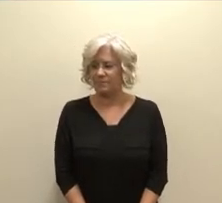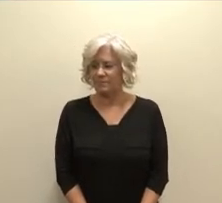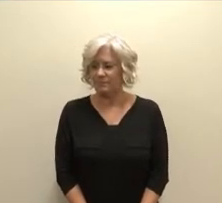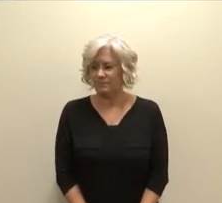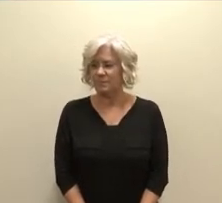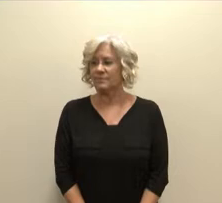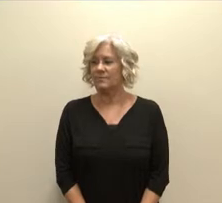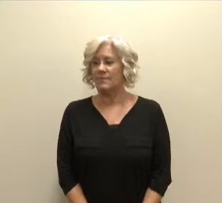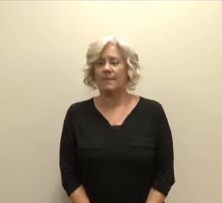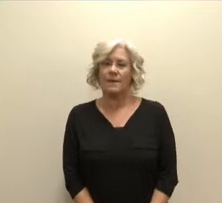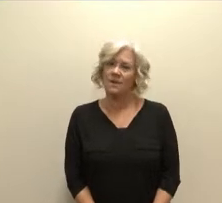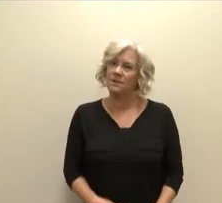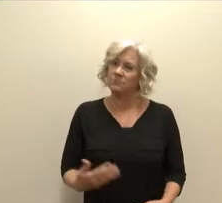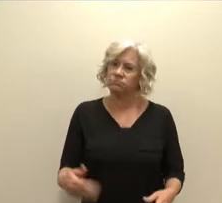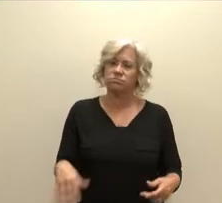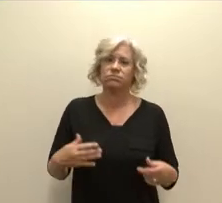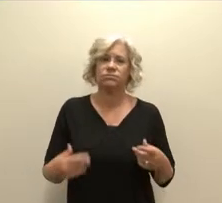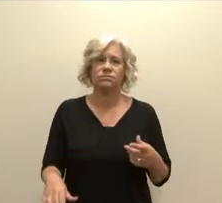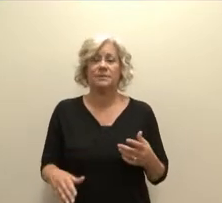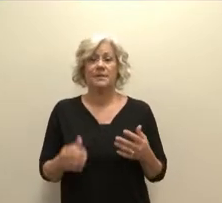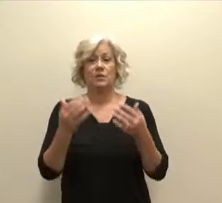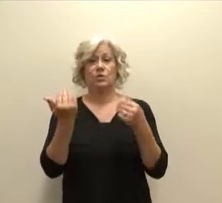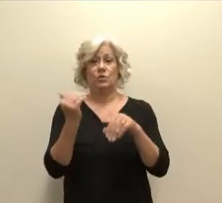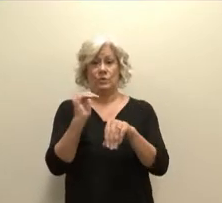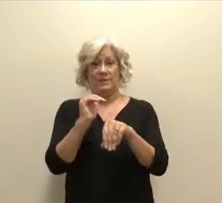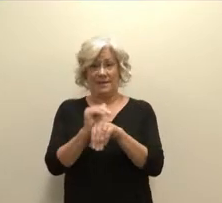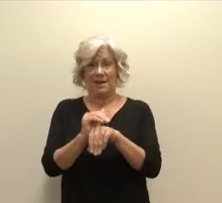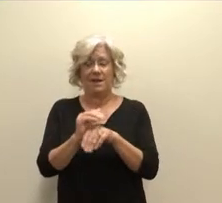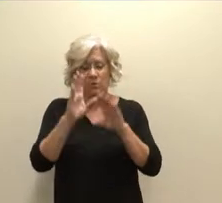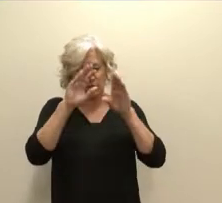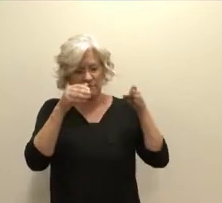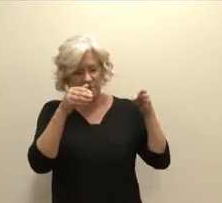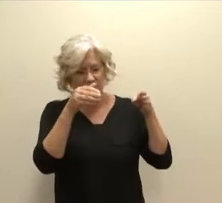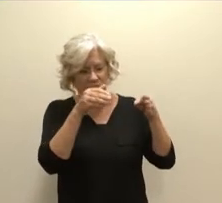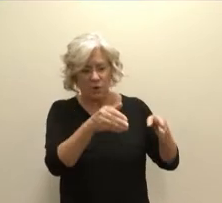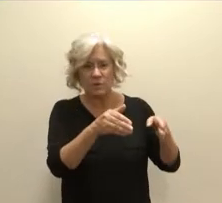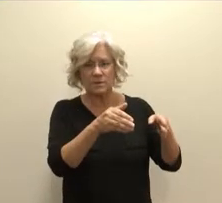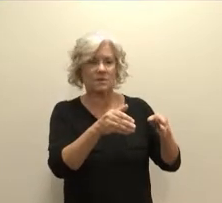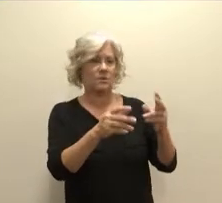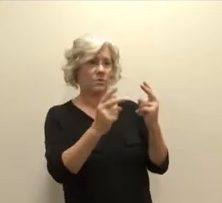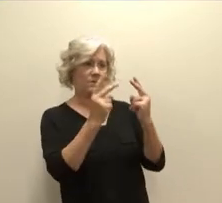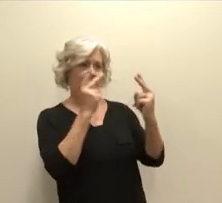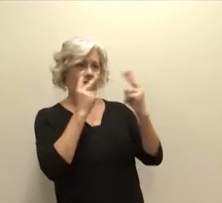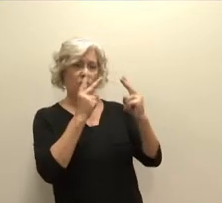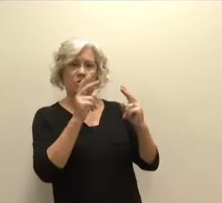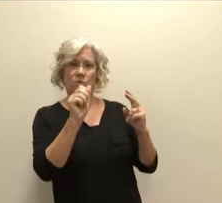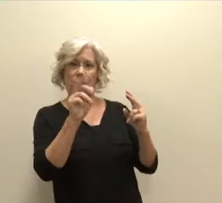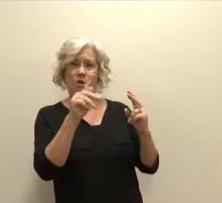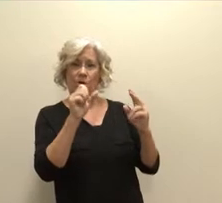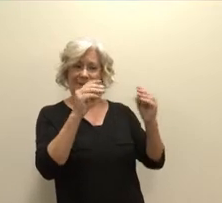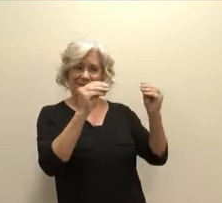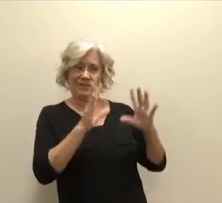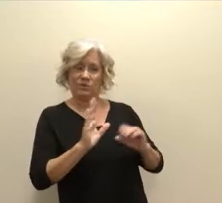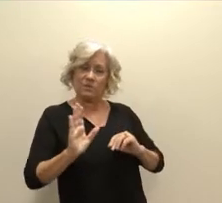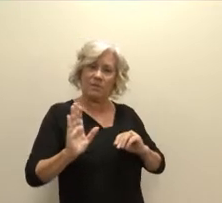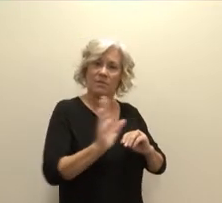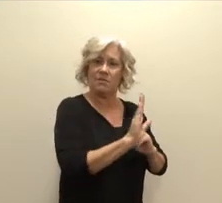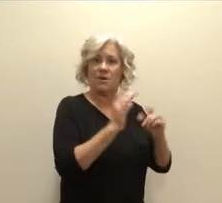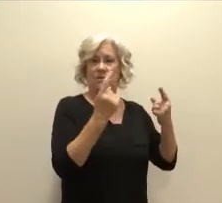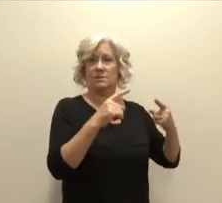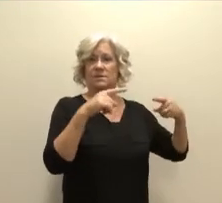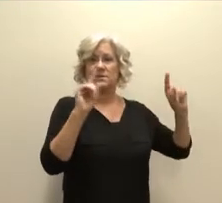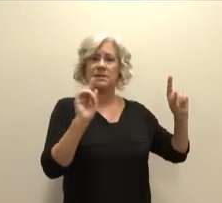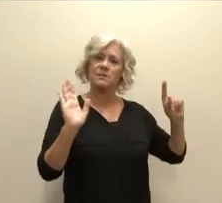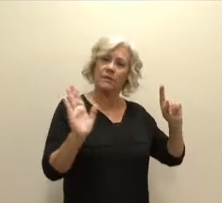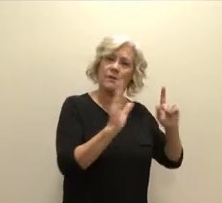In more ways than one tonight, we're focusing on the work of our visual arts teachers and the success that they and their students have